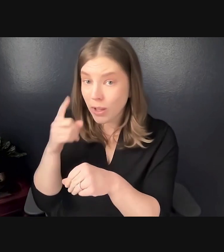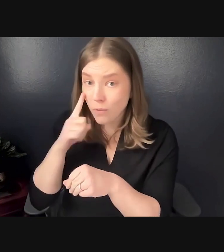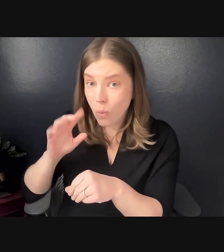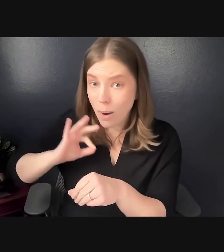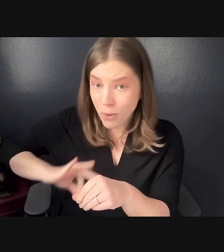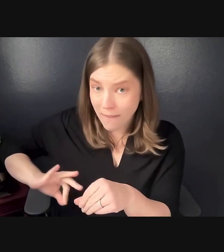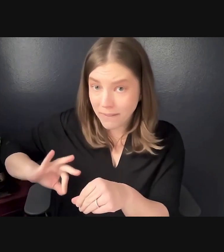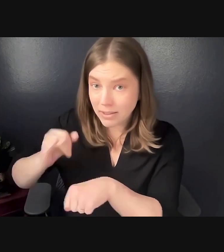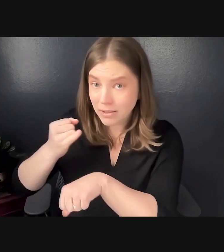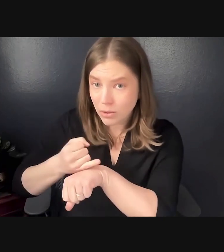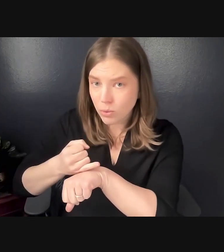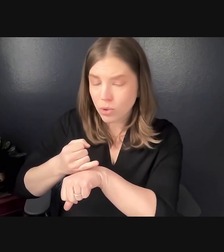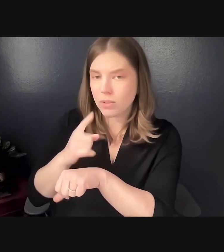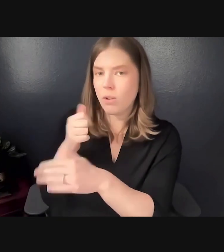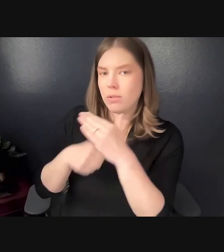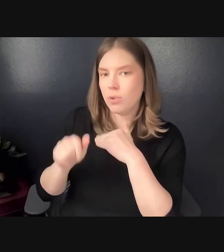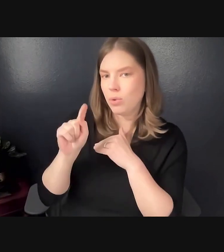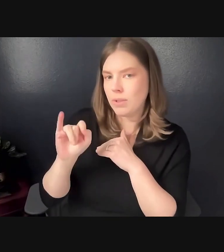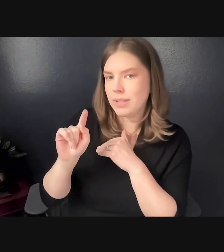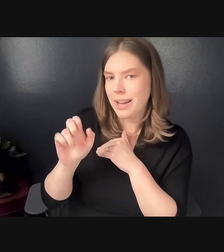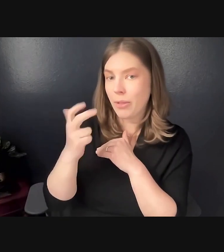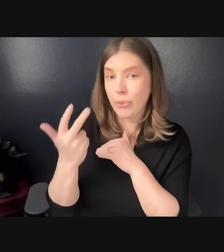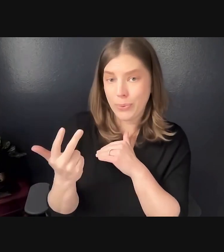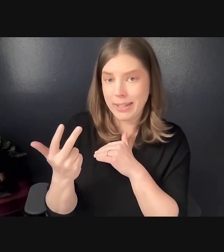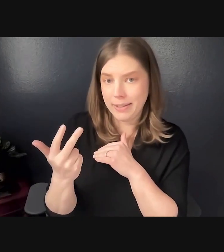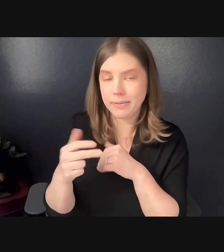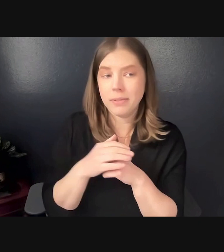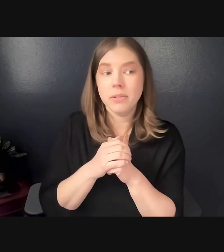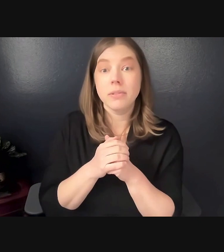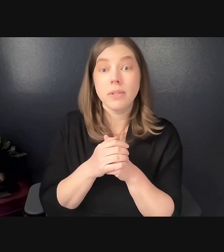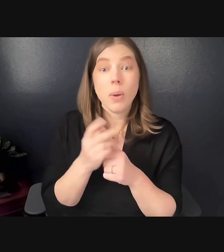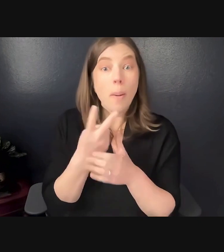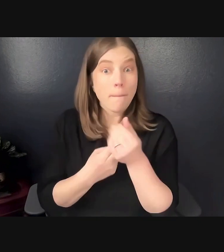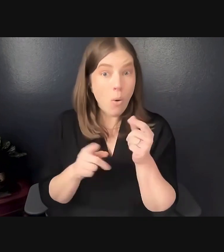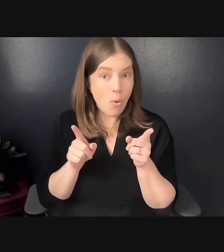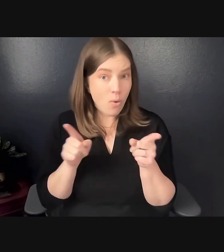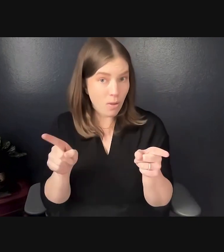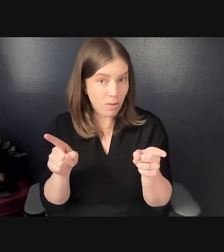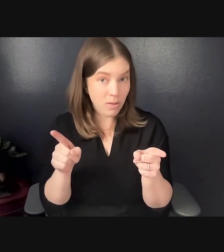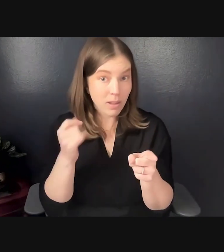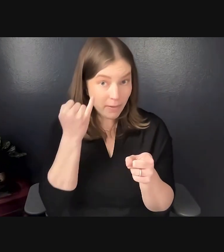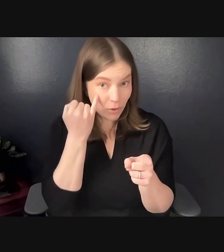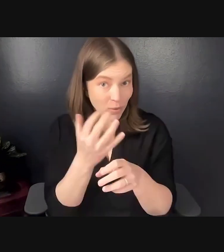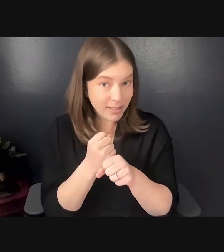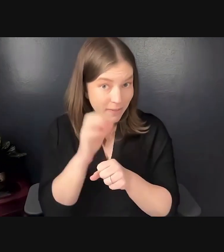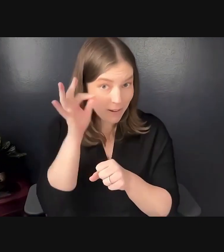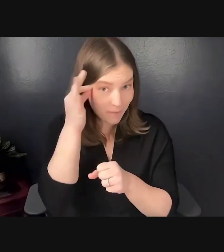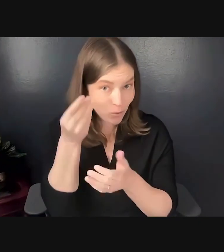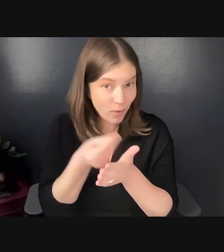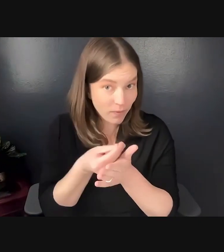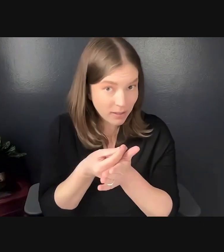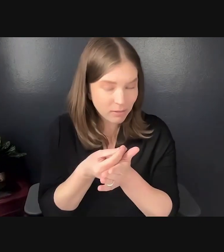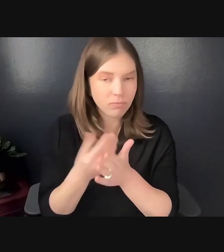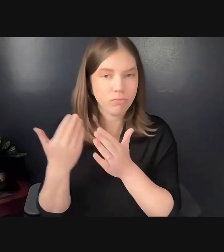provide services. Private institutions, including nonprofit institutions, are also required to do this under